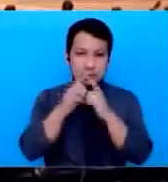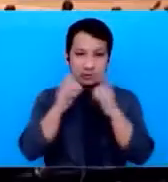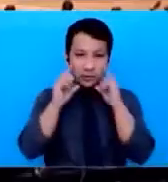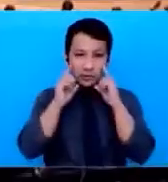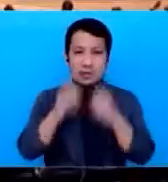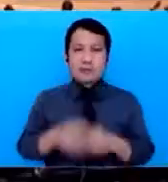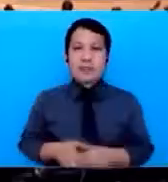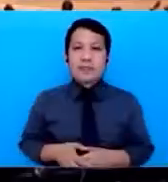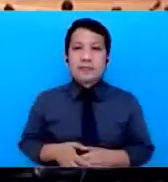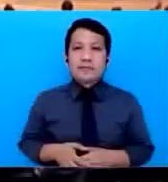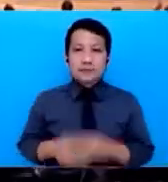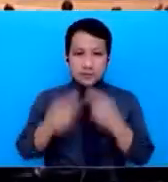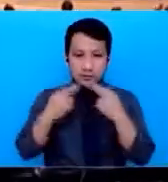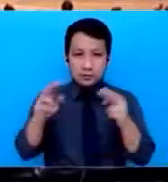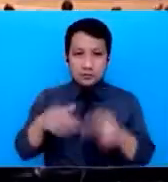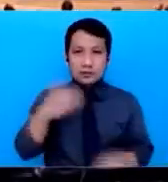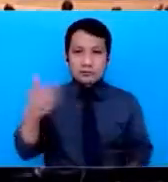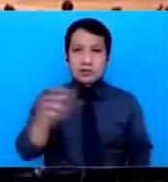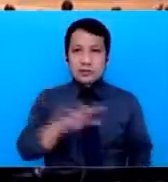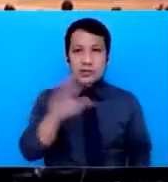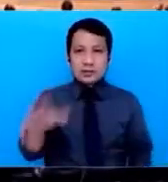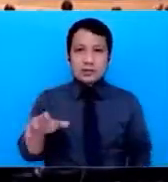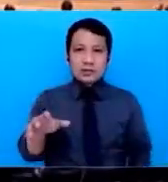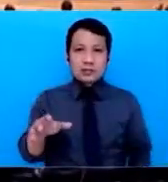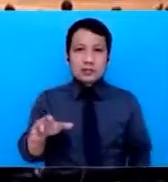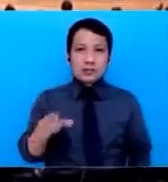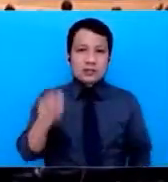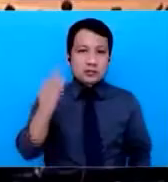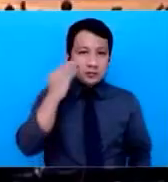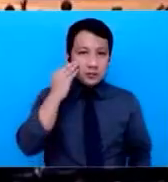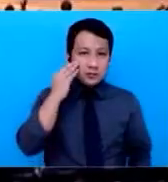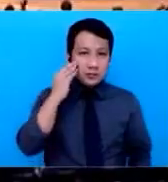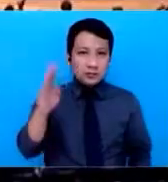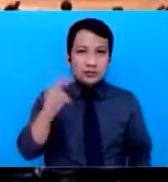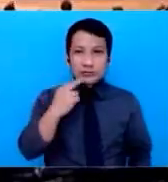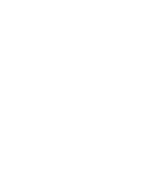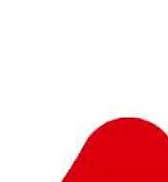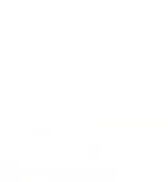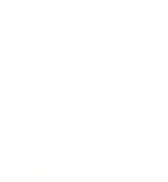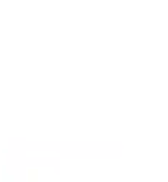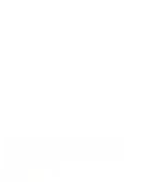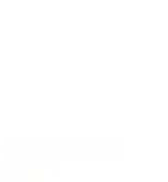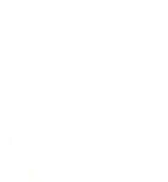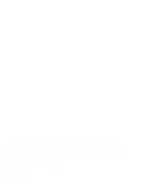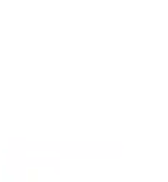Nagbabalita mula sa frontline, Martie Bautista, News 5.